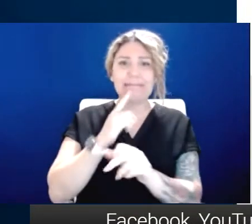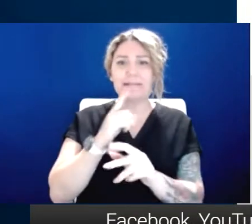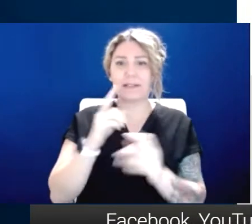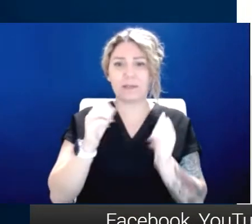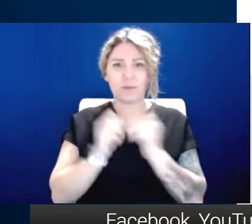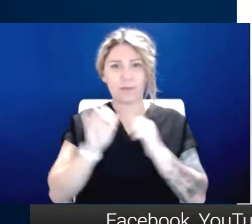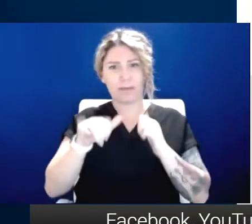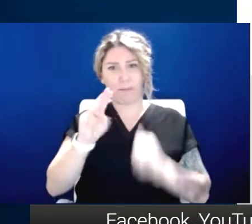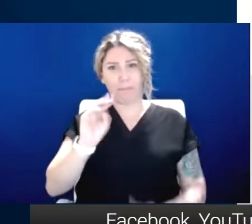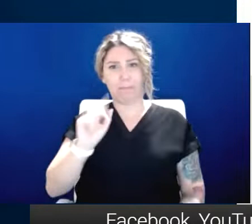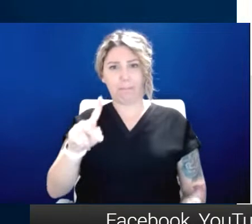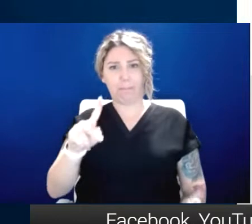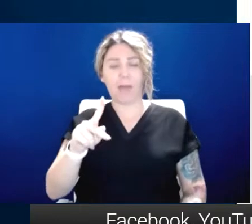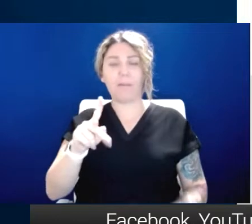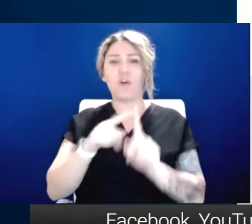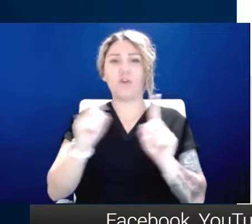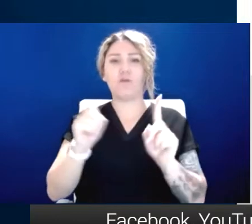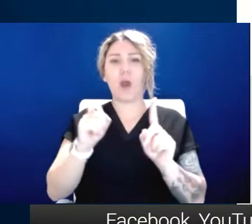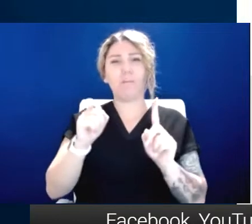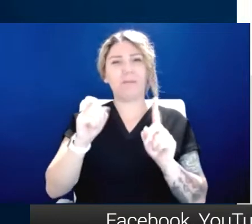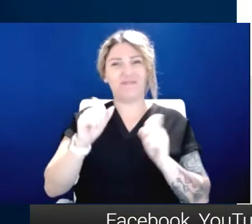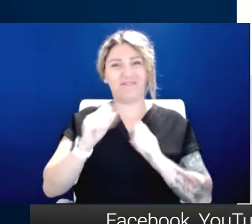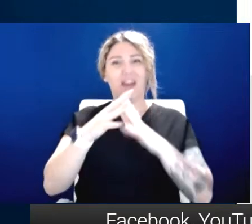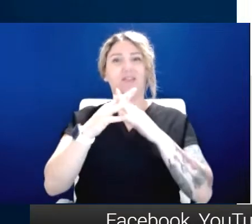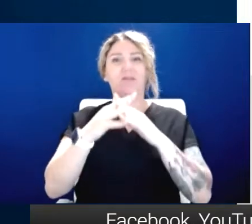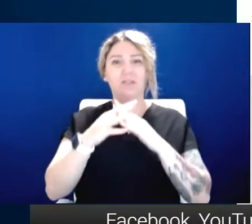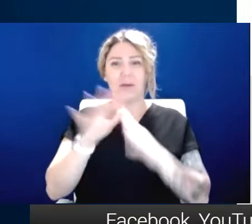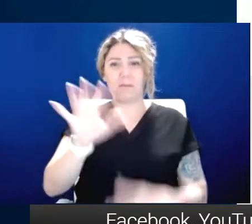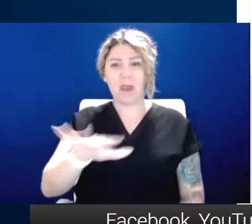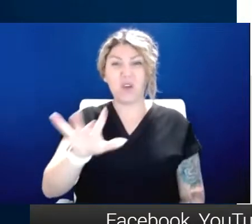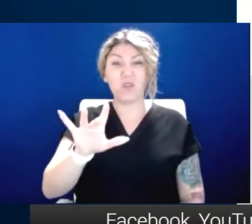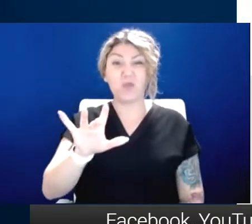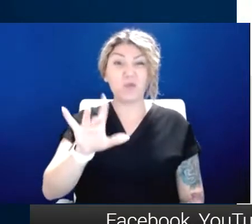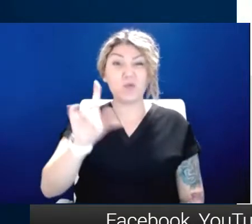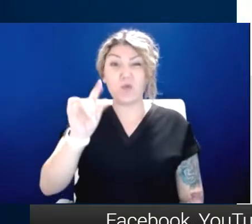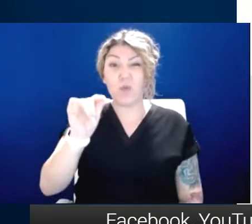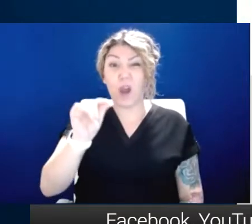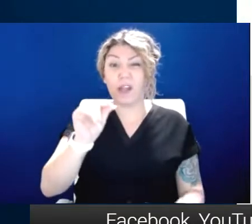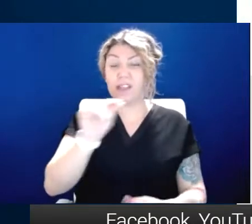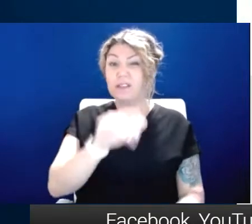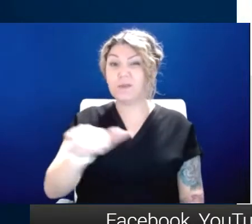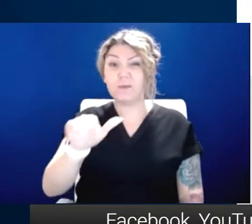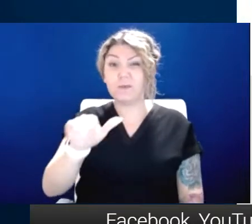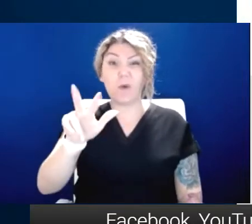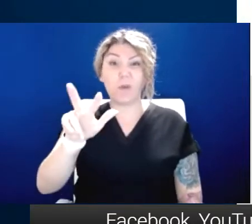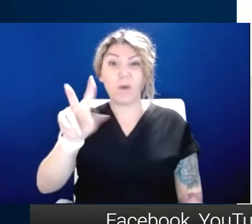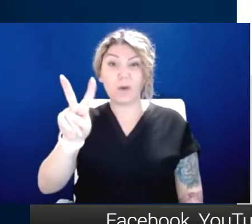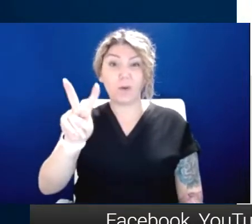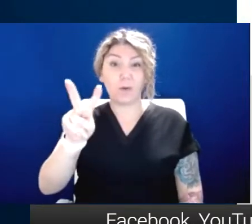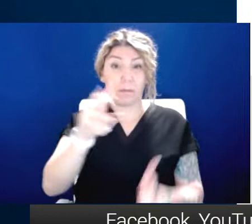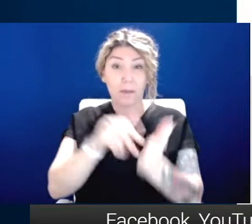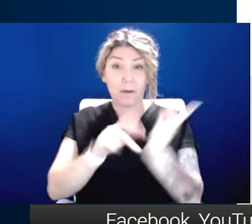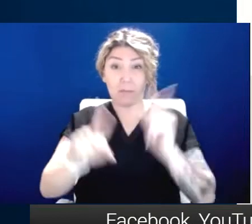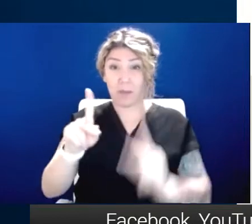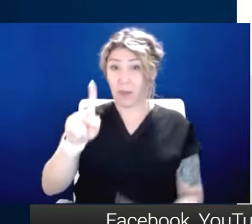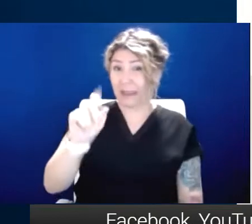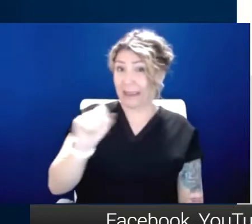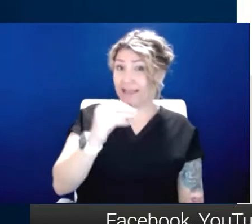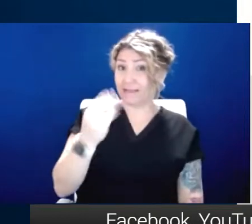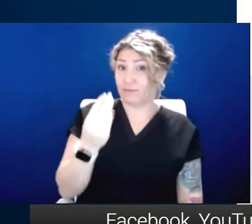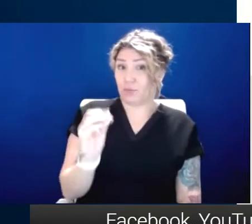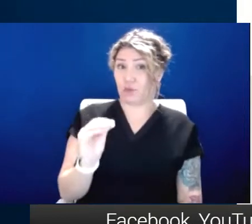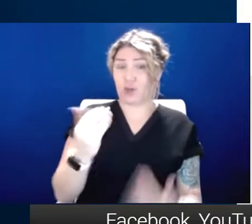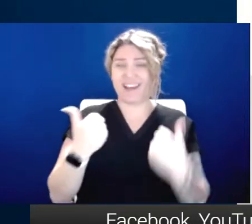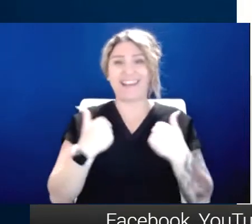by the Parkinson's Foundation. You can see as many as 20,000 to 32,000 people in Kansas and Missouri have Parkinson's.